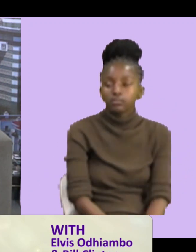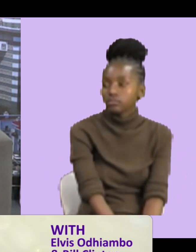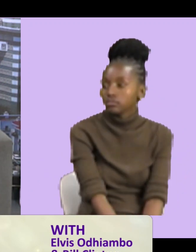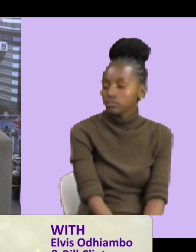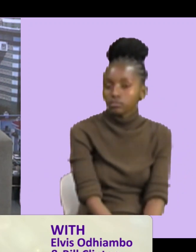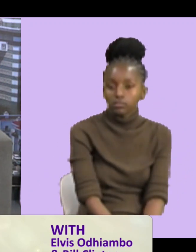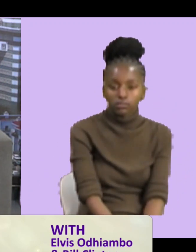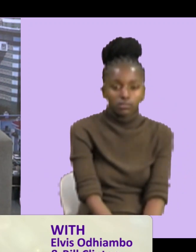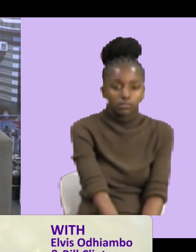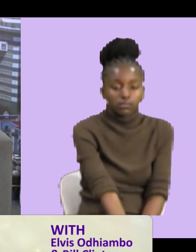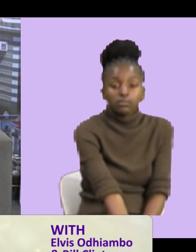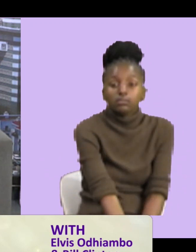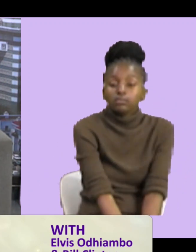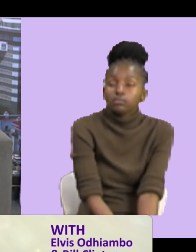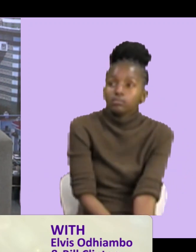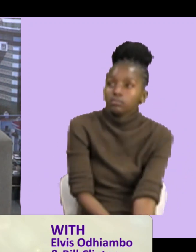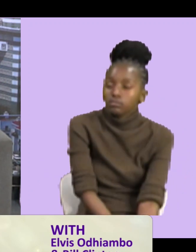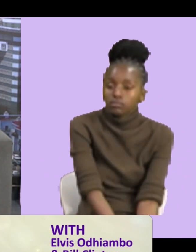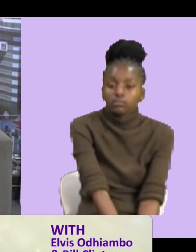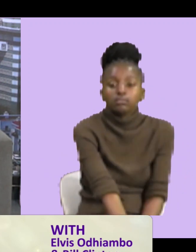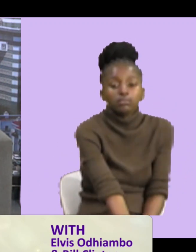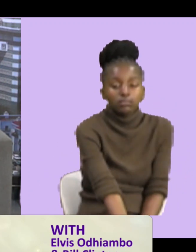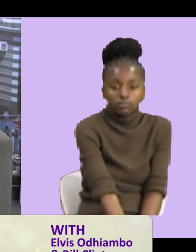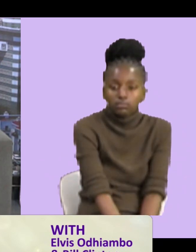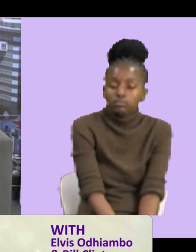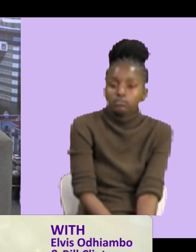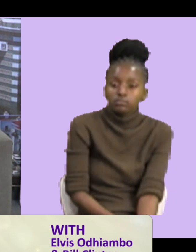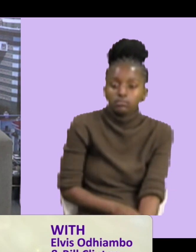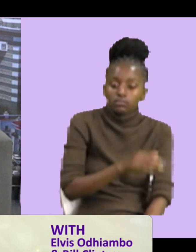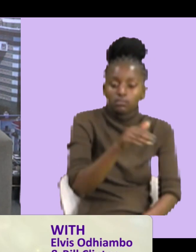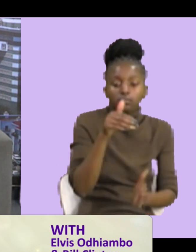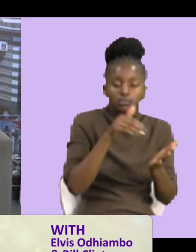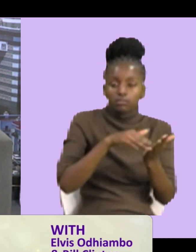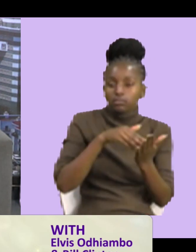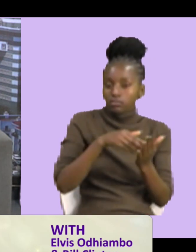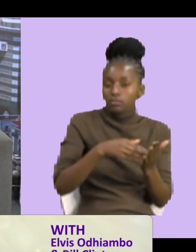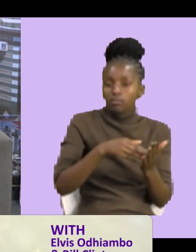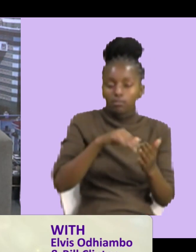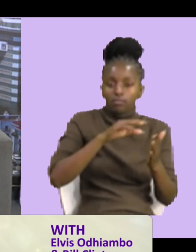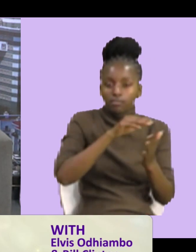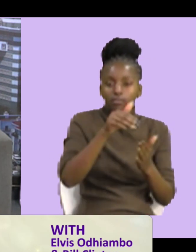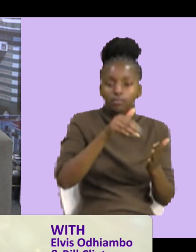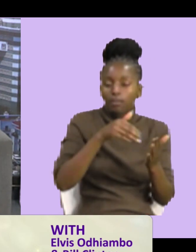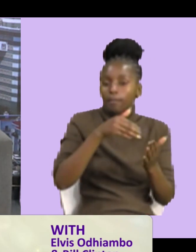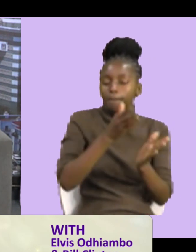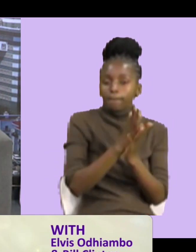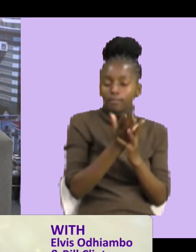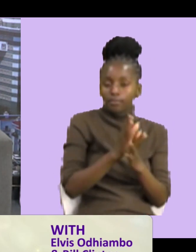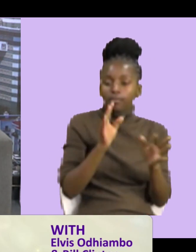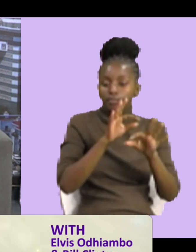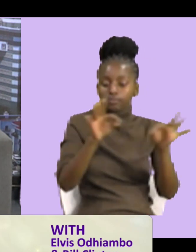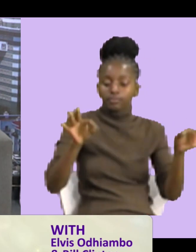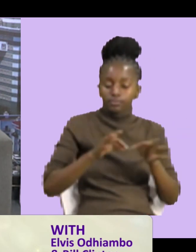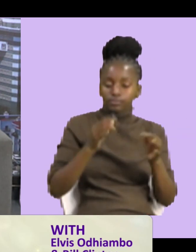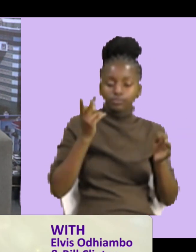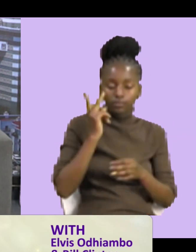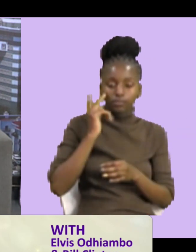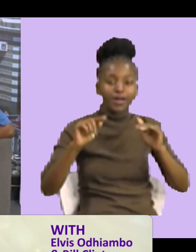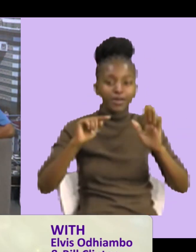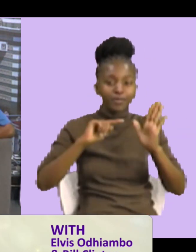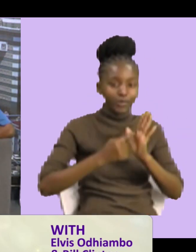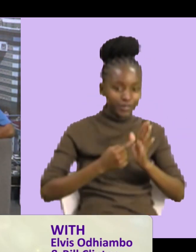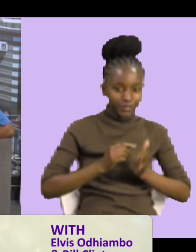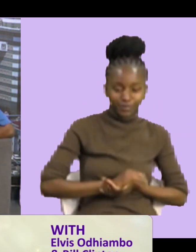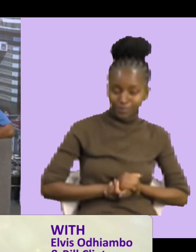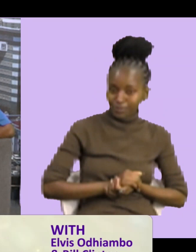Haaland. I pick Haaland from those three. In the midfield sector, we've seen Manchester City doing really well with the likes of Rodri coming in to step in really